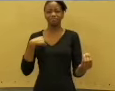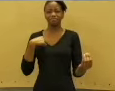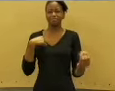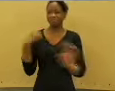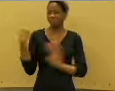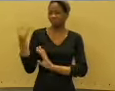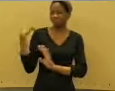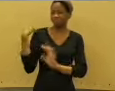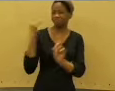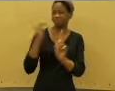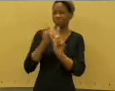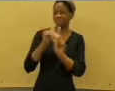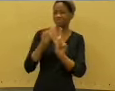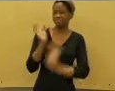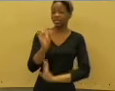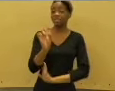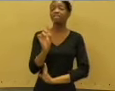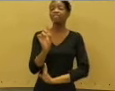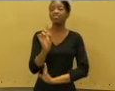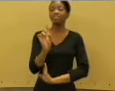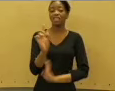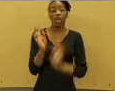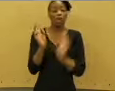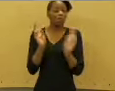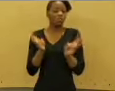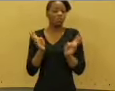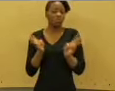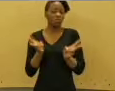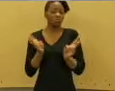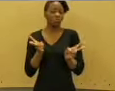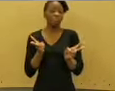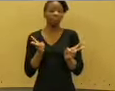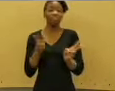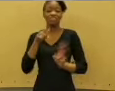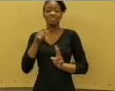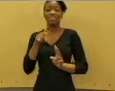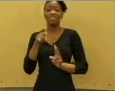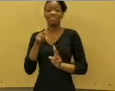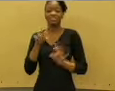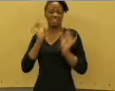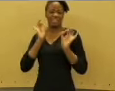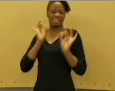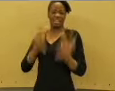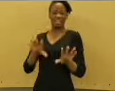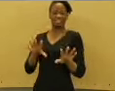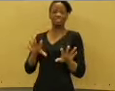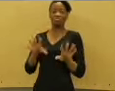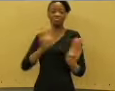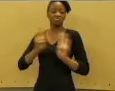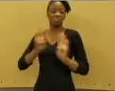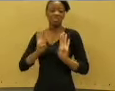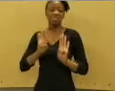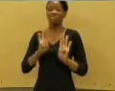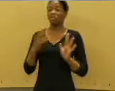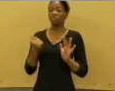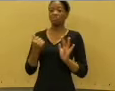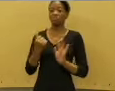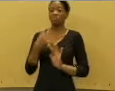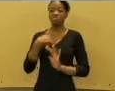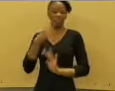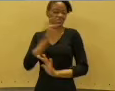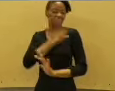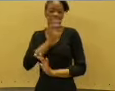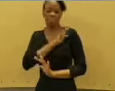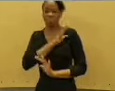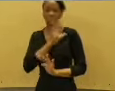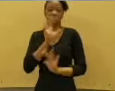because it's also the normalization of this homophobic behavior, transphobic behavior. And I hope I'm